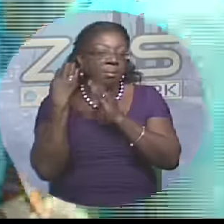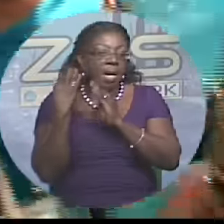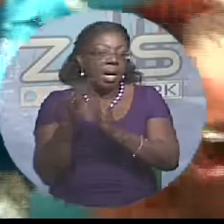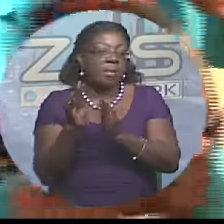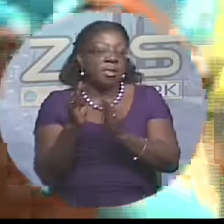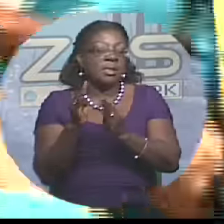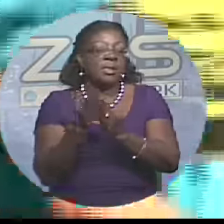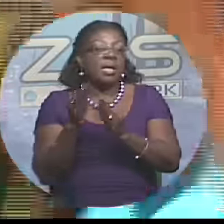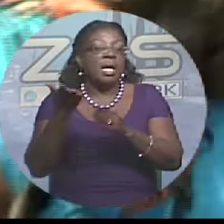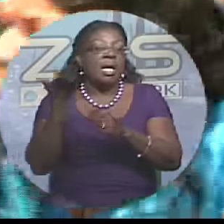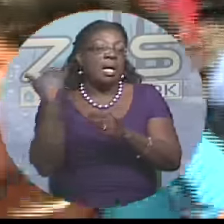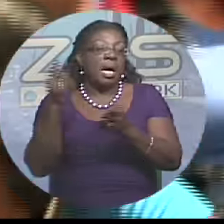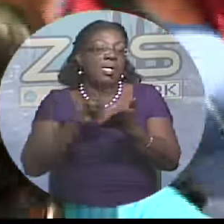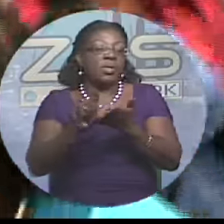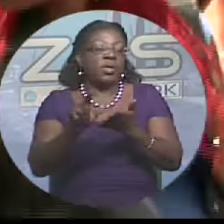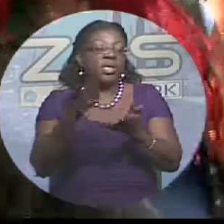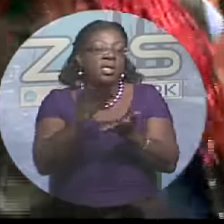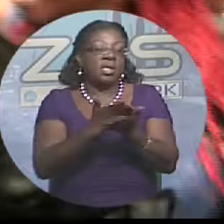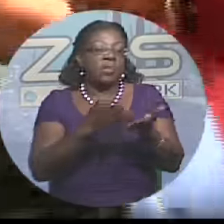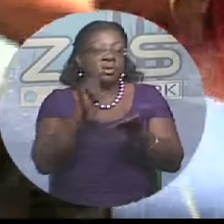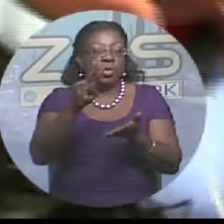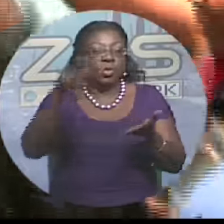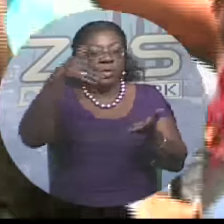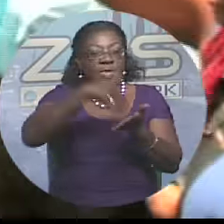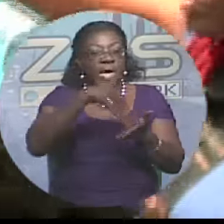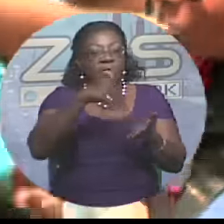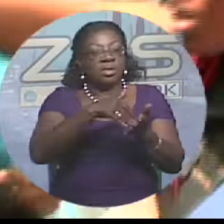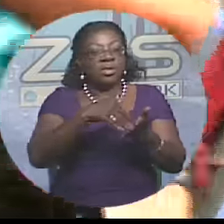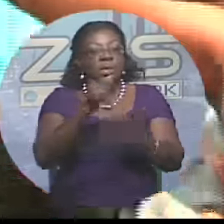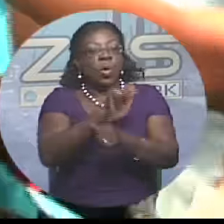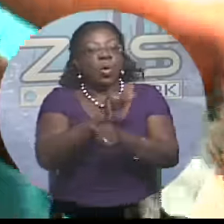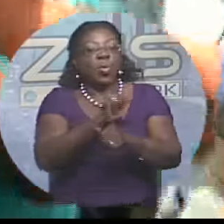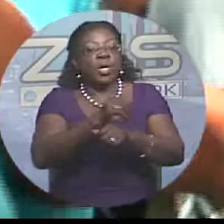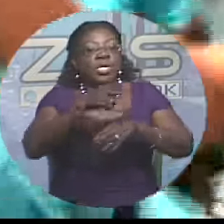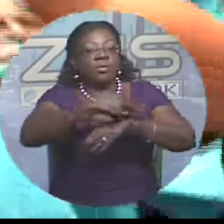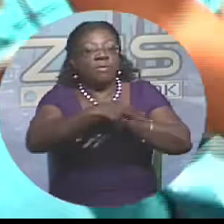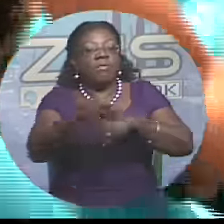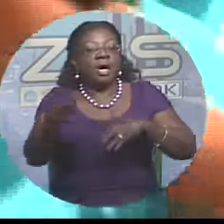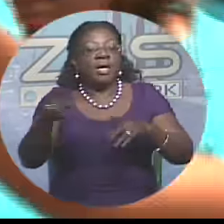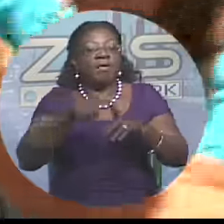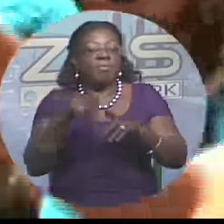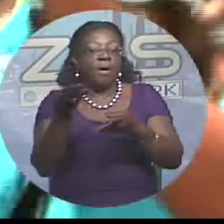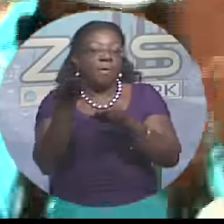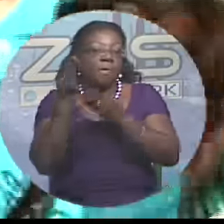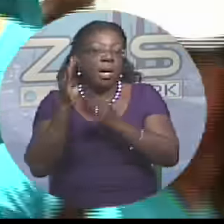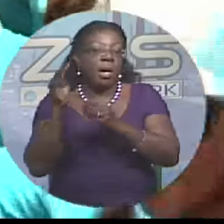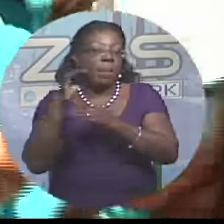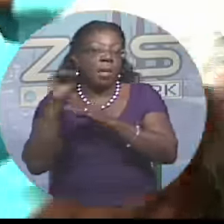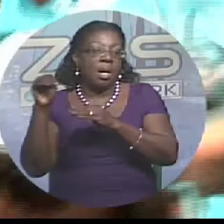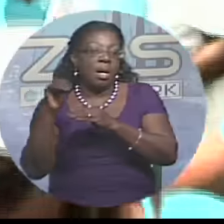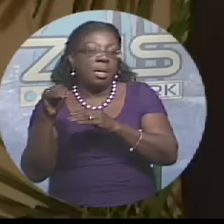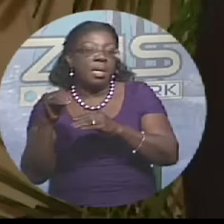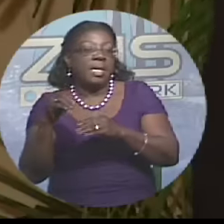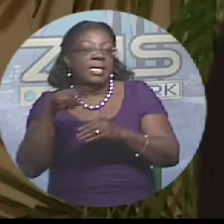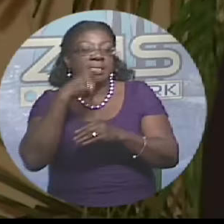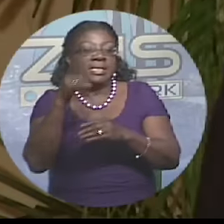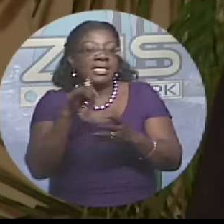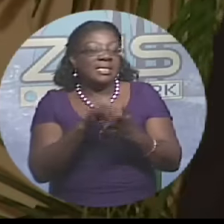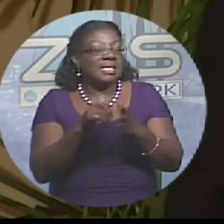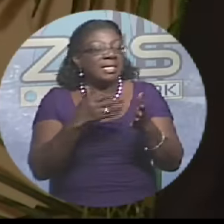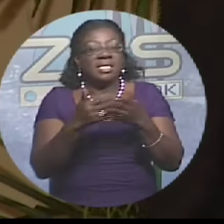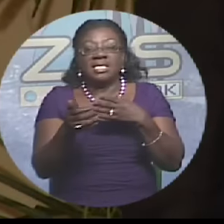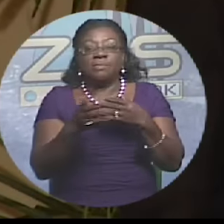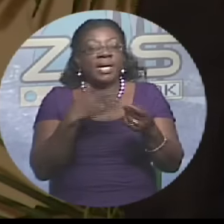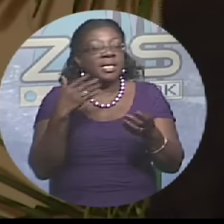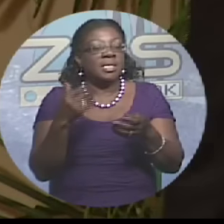Now, last week, some 2,000 employees were laid off from Bahamar. Gray says despite the noise in the market, the nation's leader